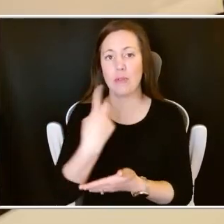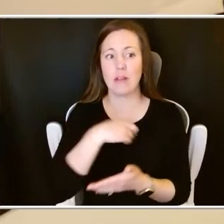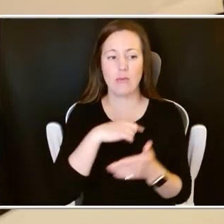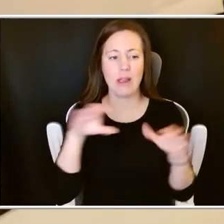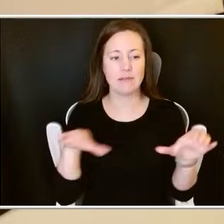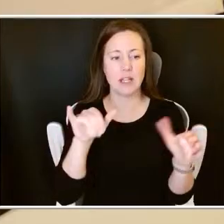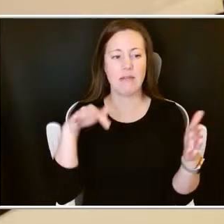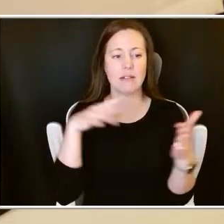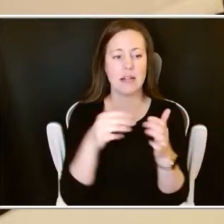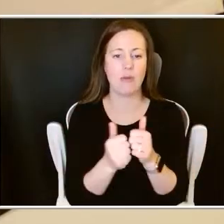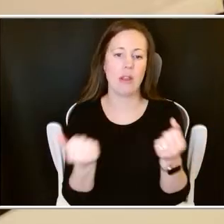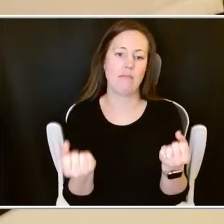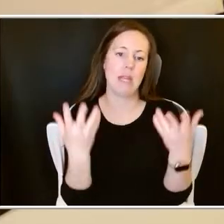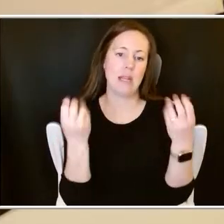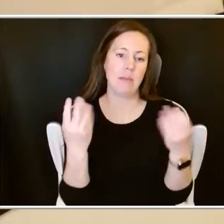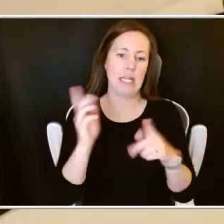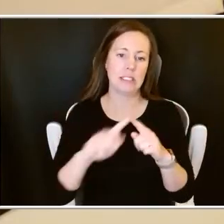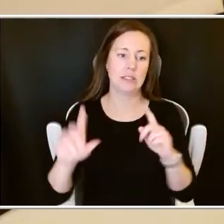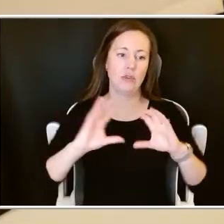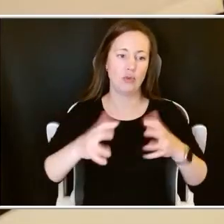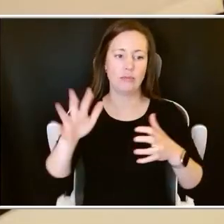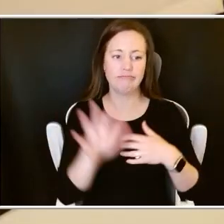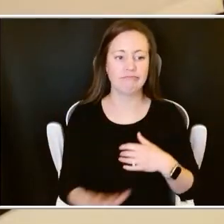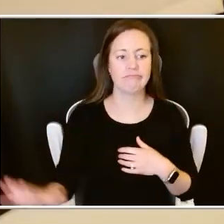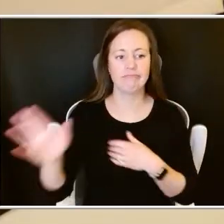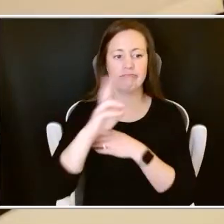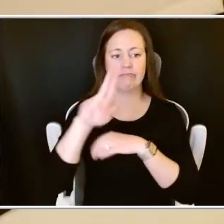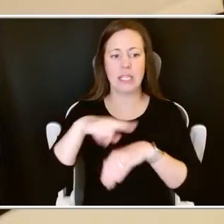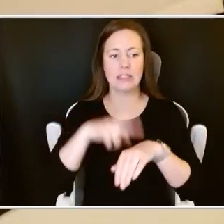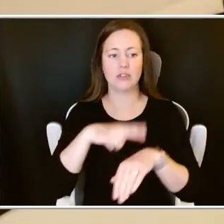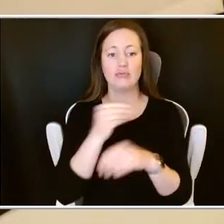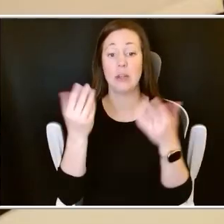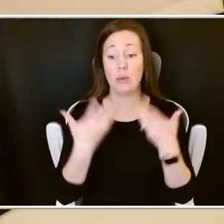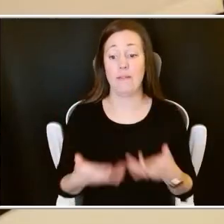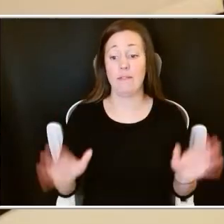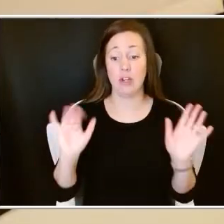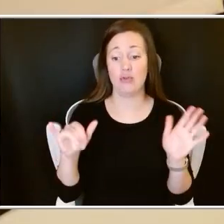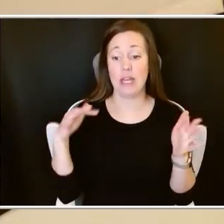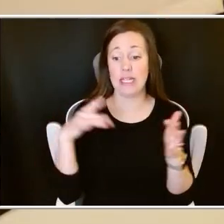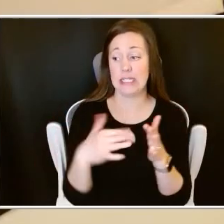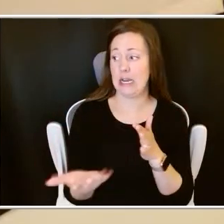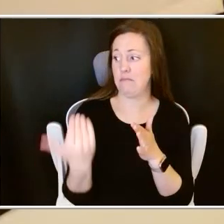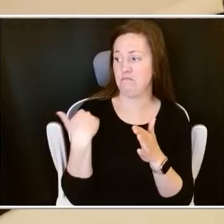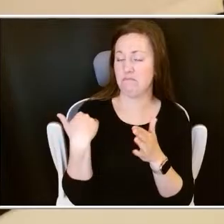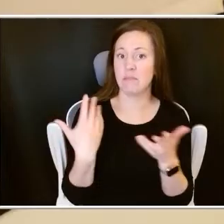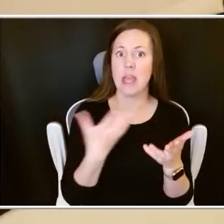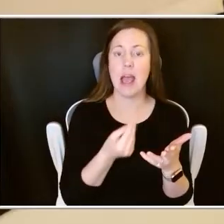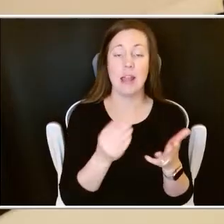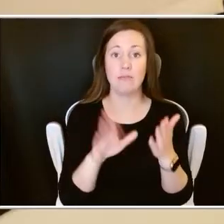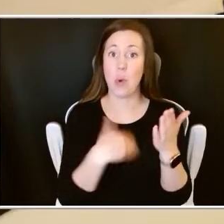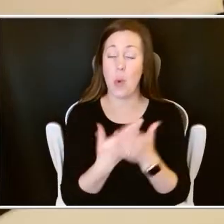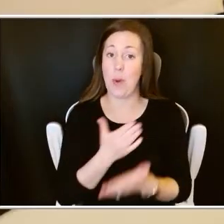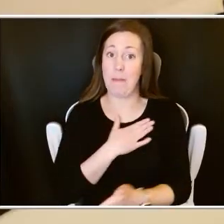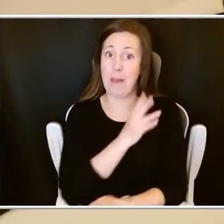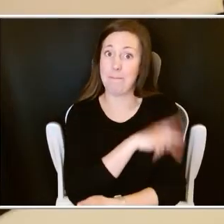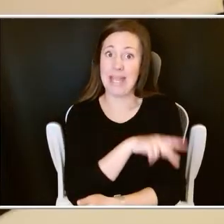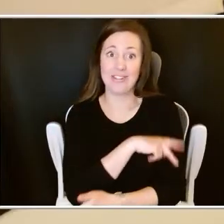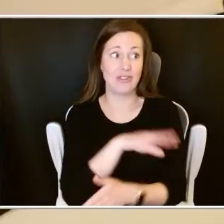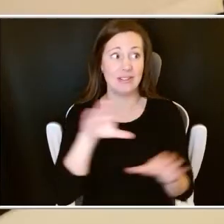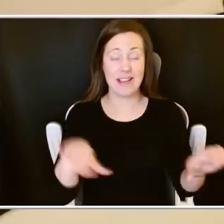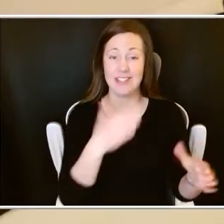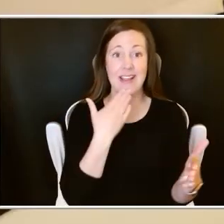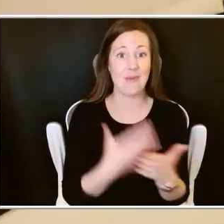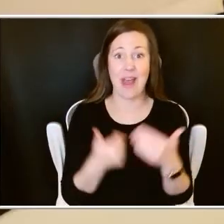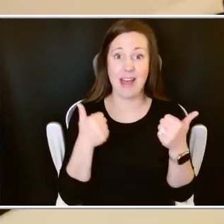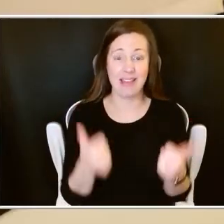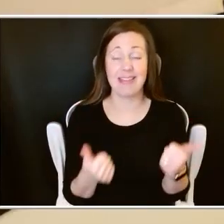cooperative groups across the nation and had completed it a few years ago. and all my patients had done very well on it. And the study wasn't